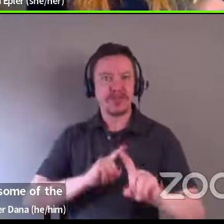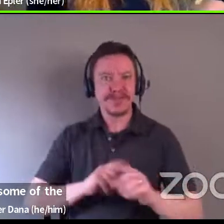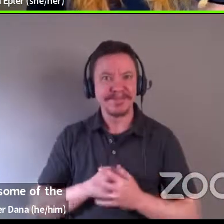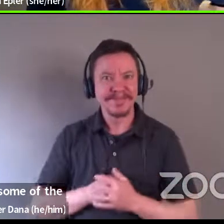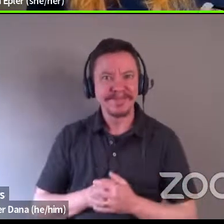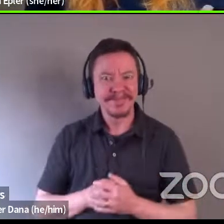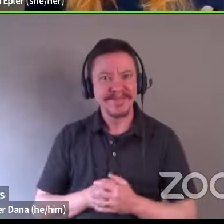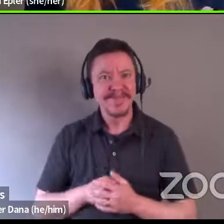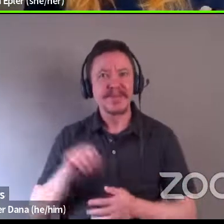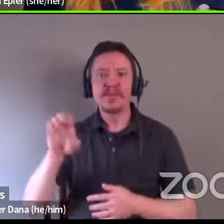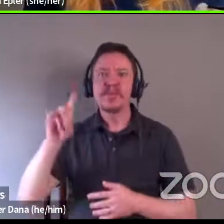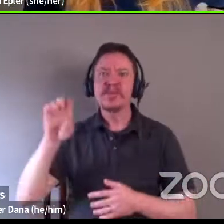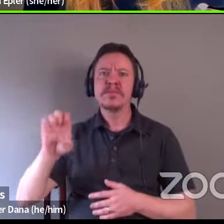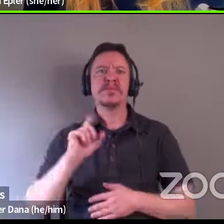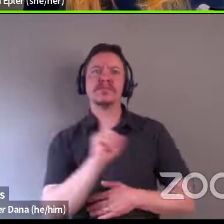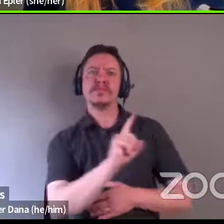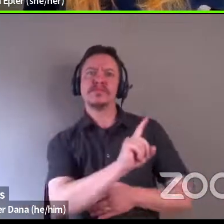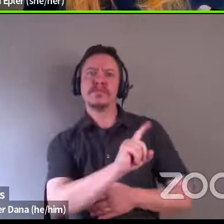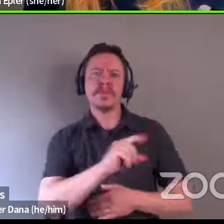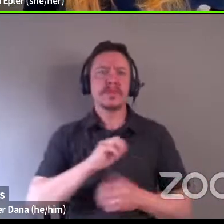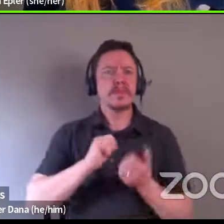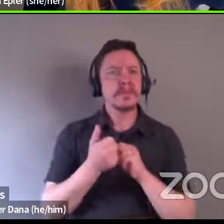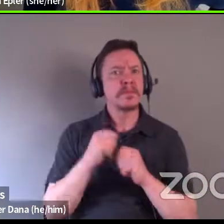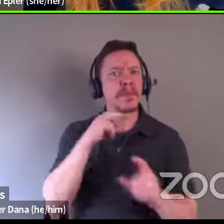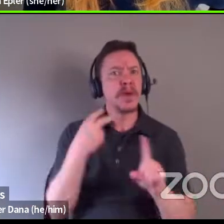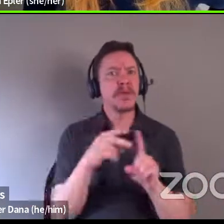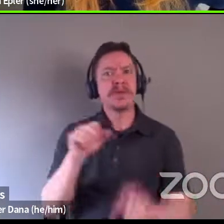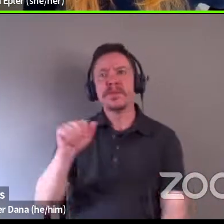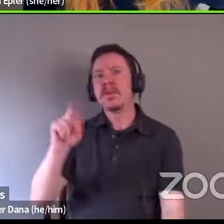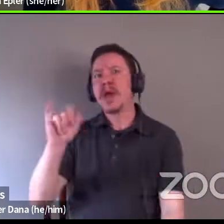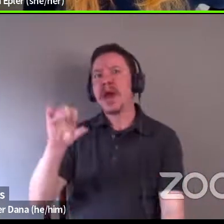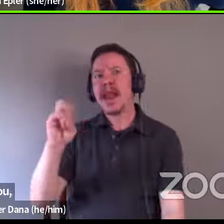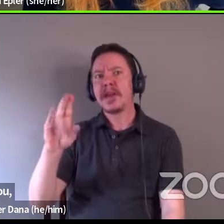How about you, Eddie? How do you view allyship? And